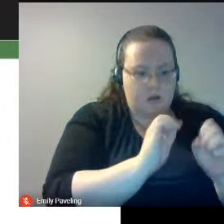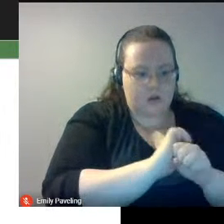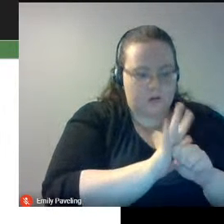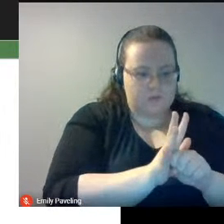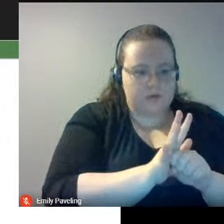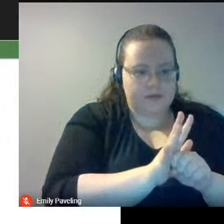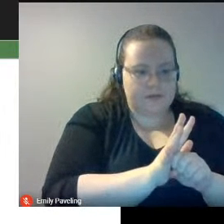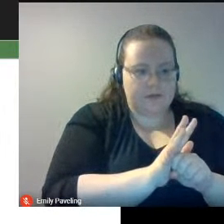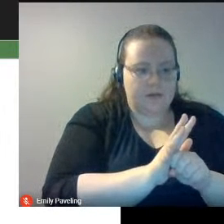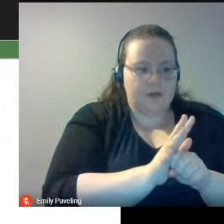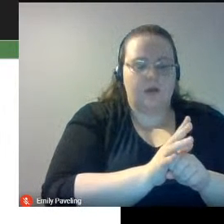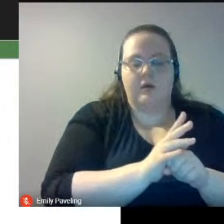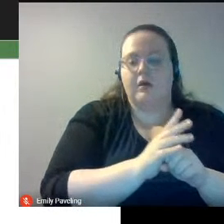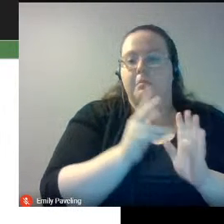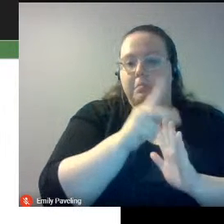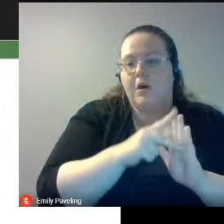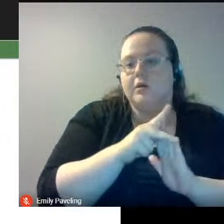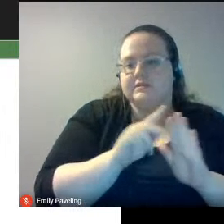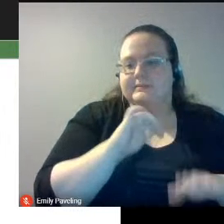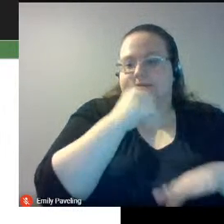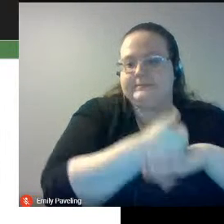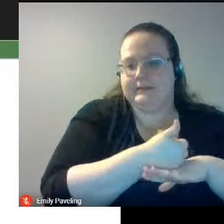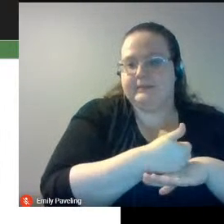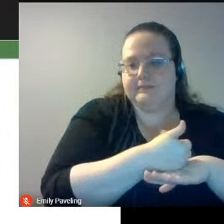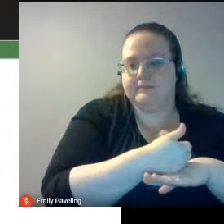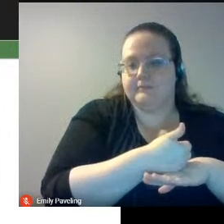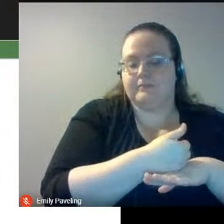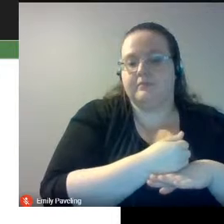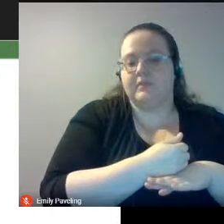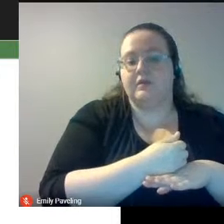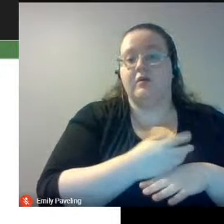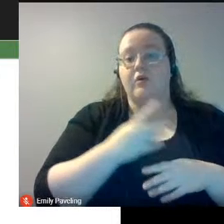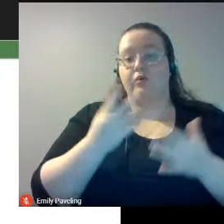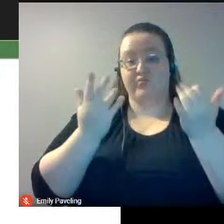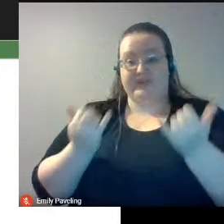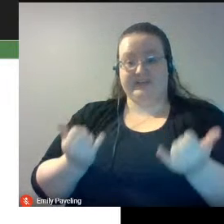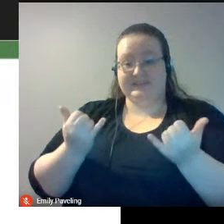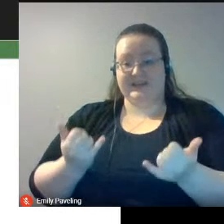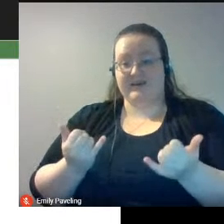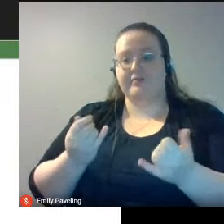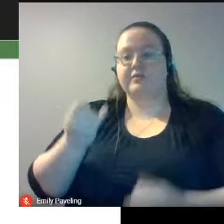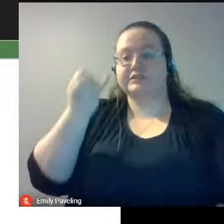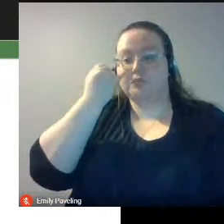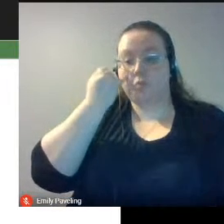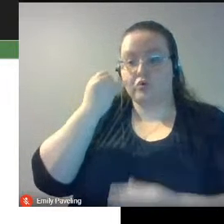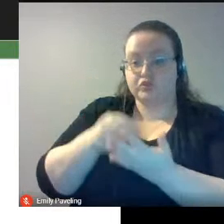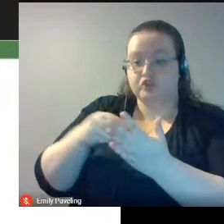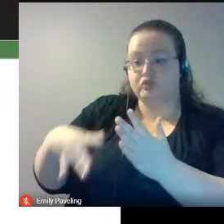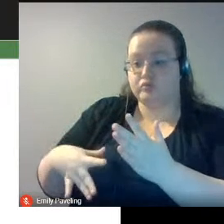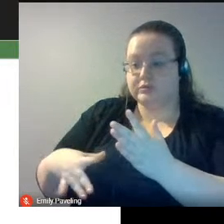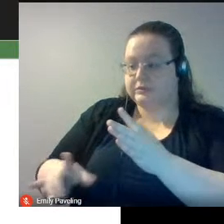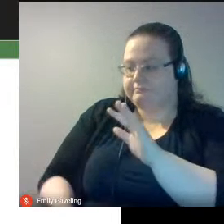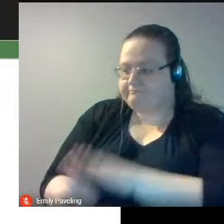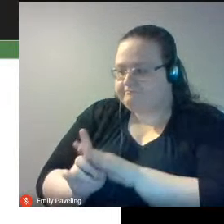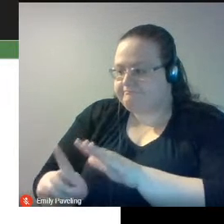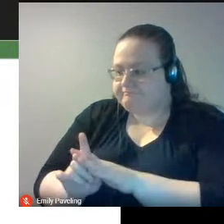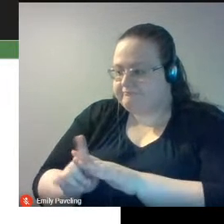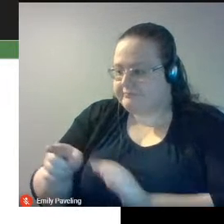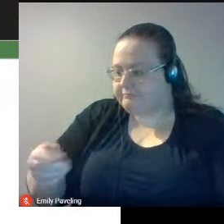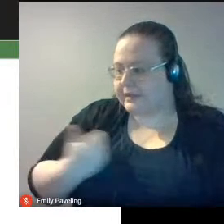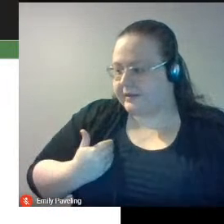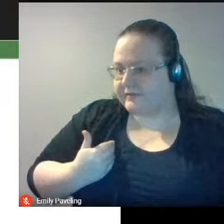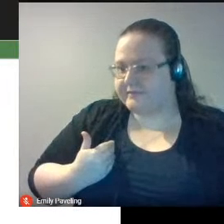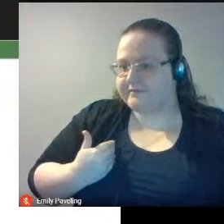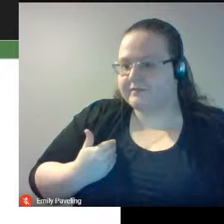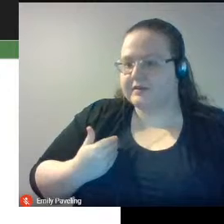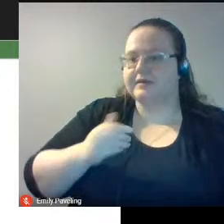more. For now, in the event that a student develops signs or symptoms of COVID-19 at school, our guidance